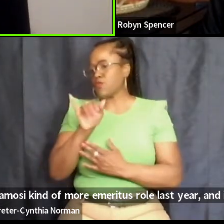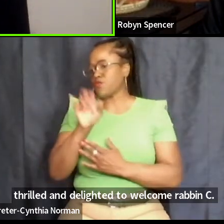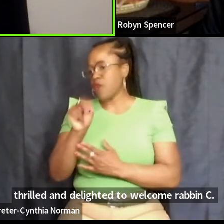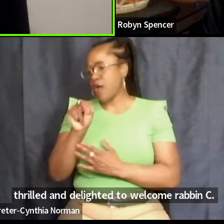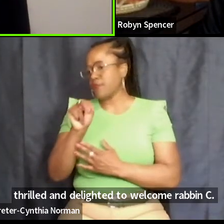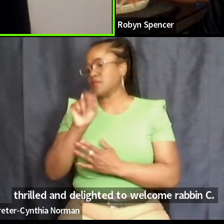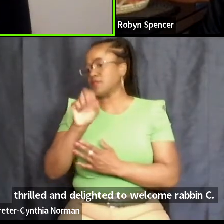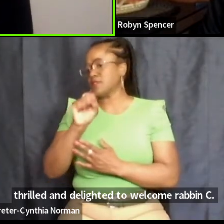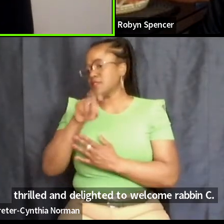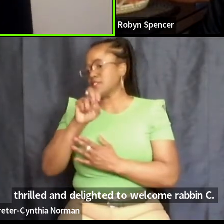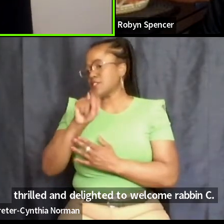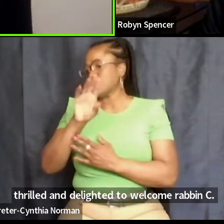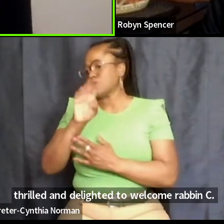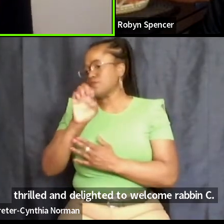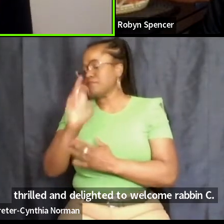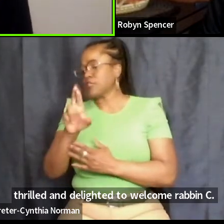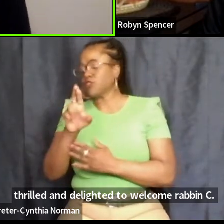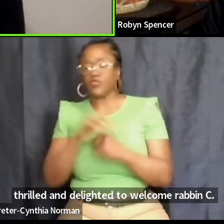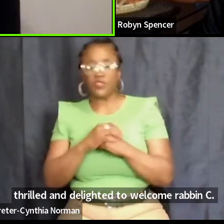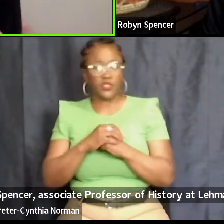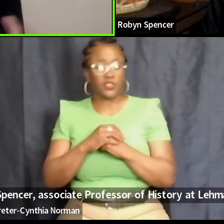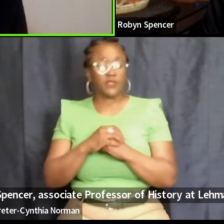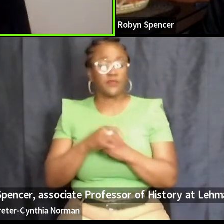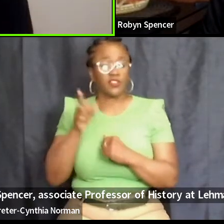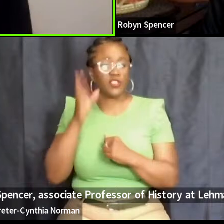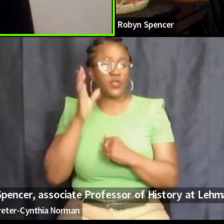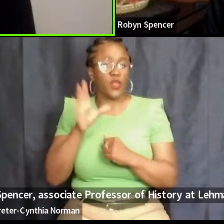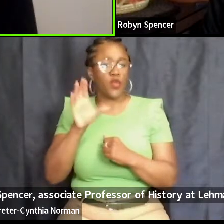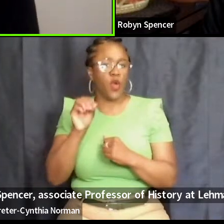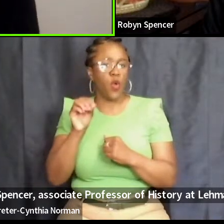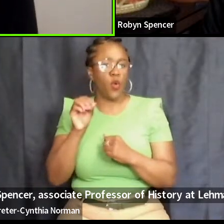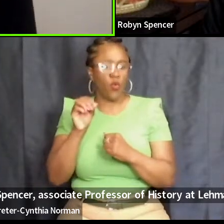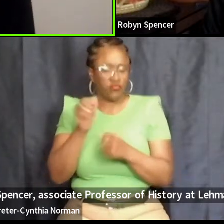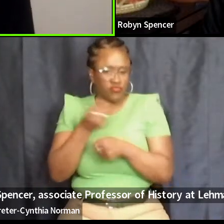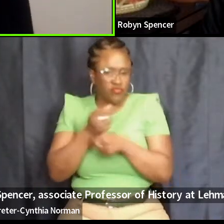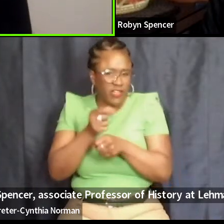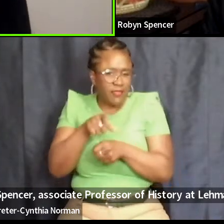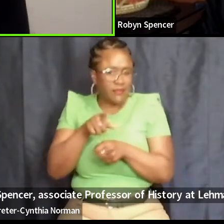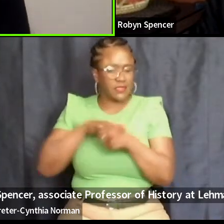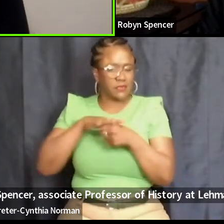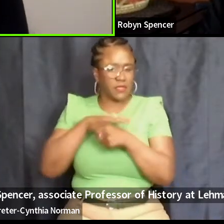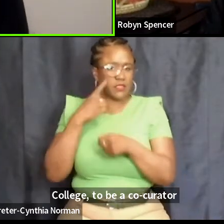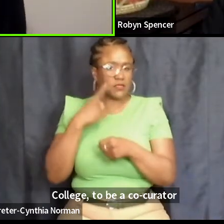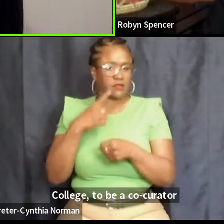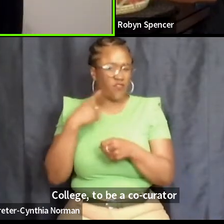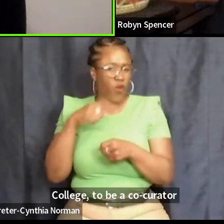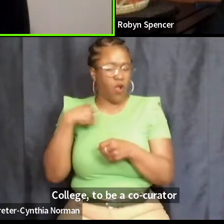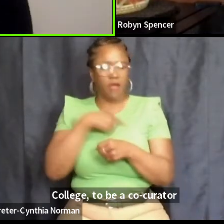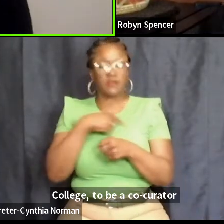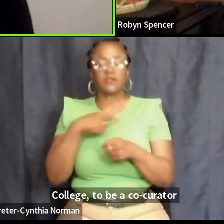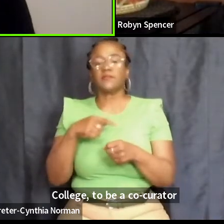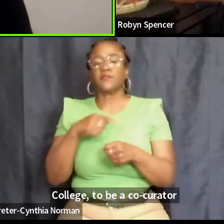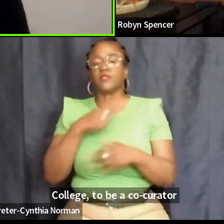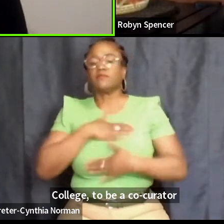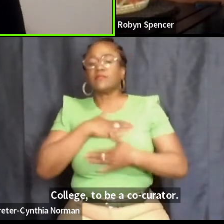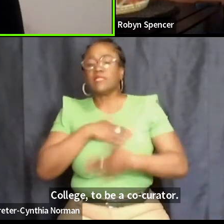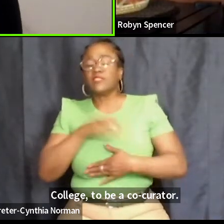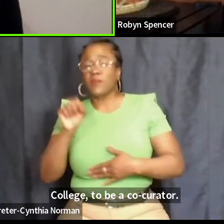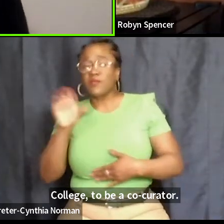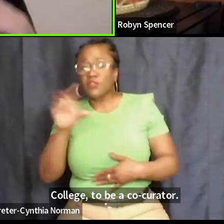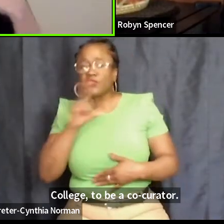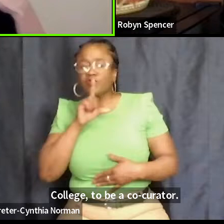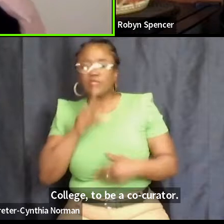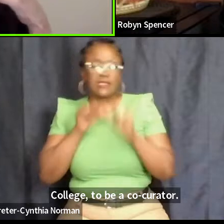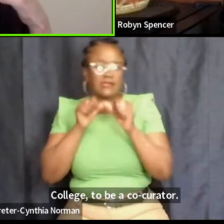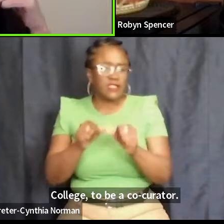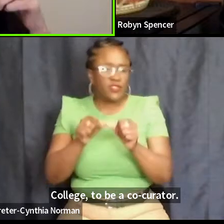History at Lehman College, to be a co-curator. We are so pleased that the Schomburg Center has continued the